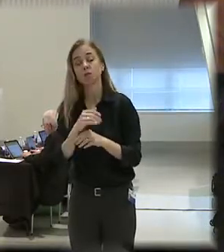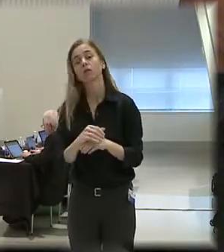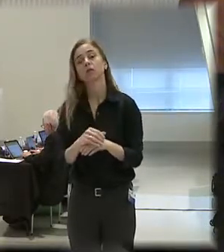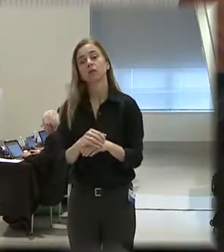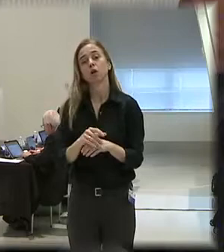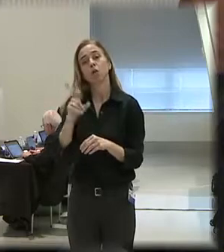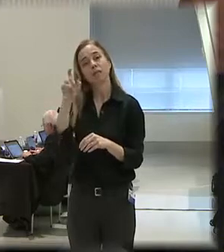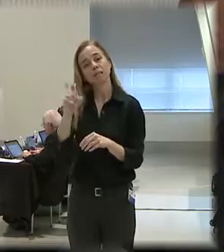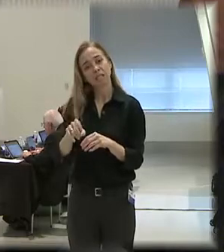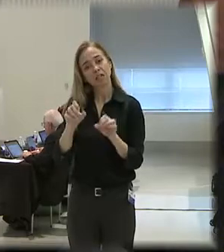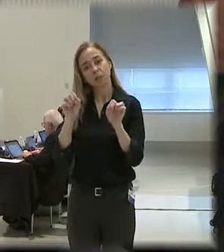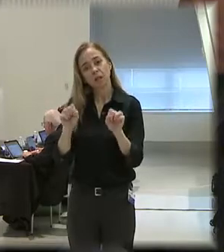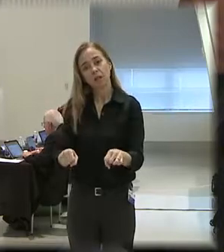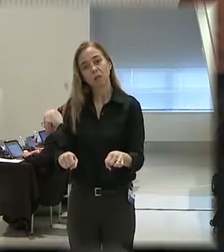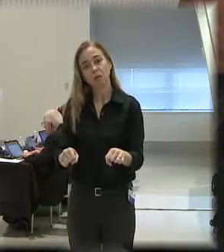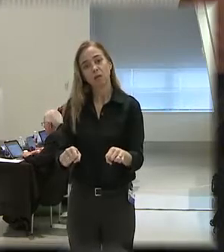of